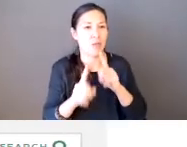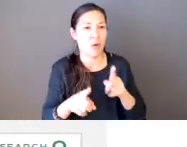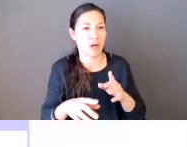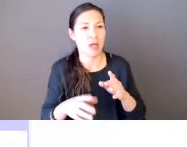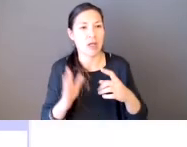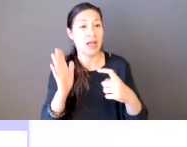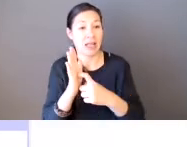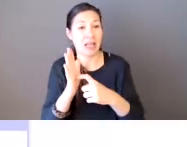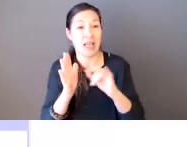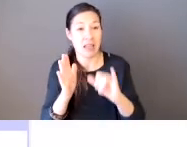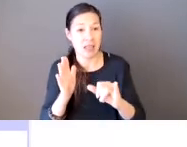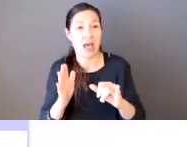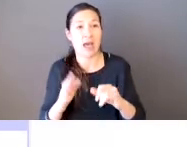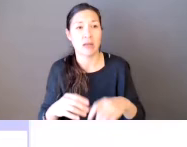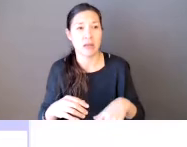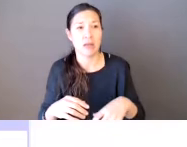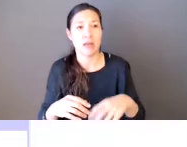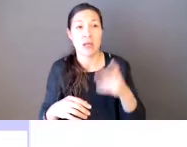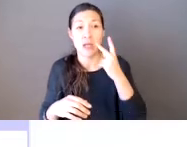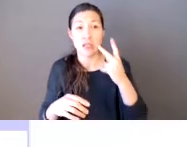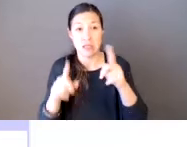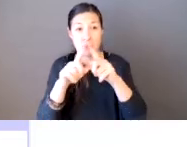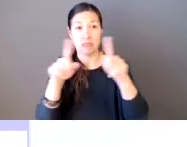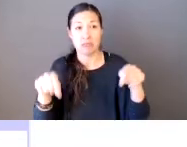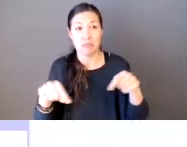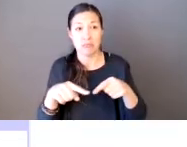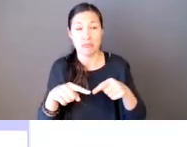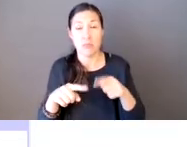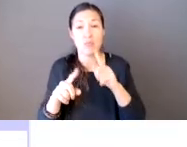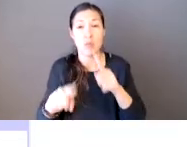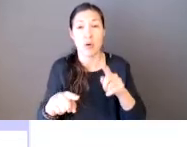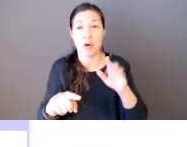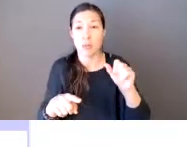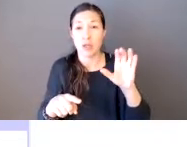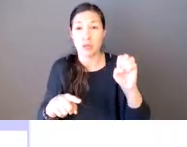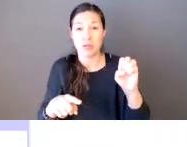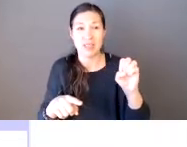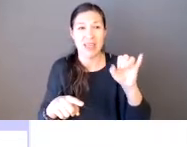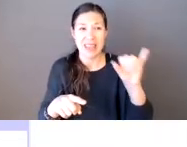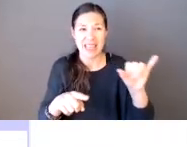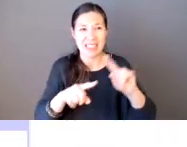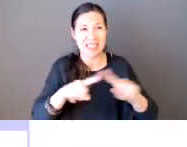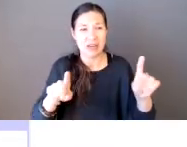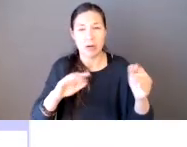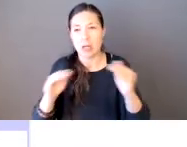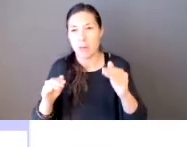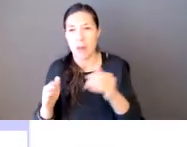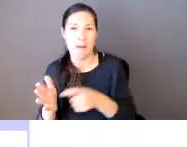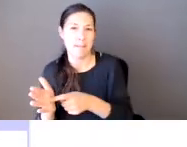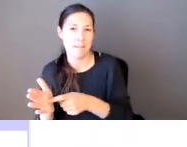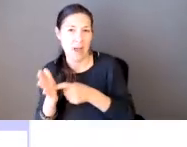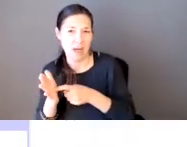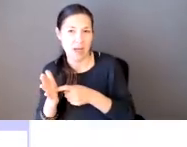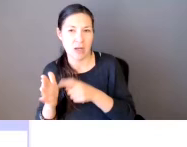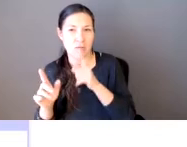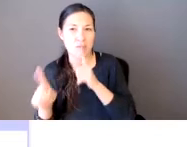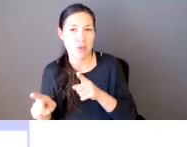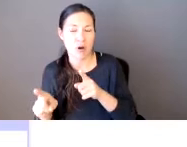it again, and you will see, and it's very, very different than our mandated reporter form. If you've actually seen that PDF